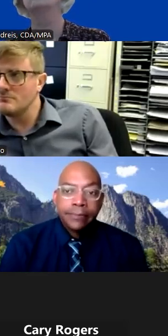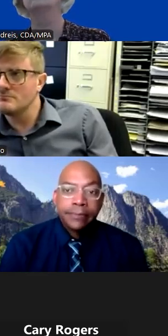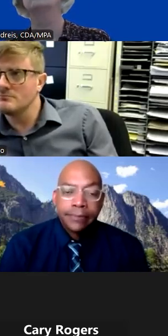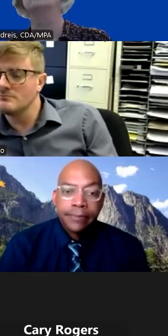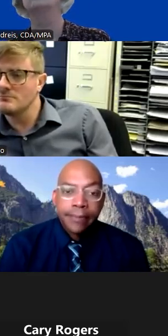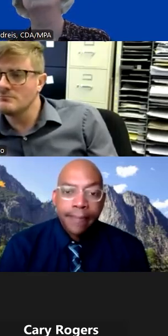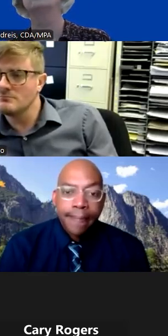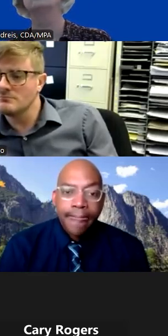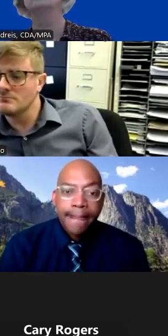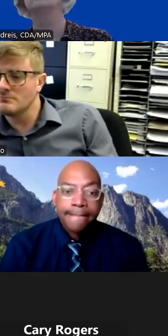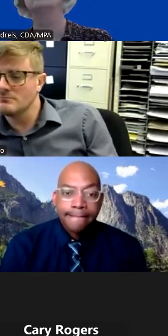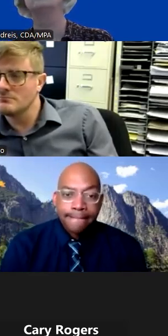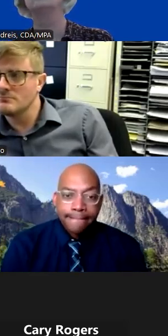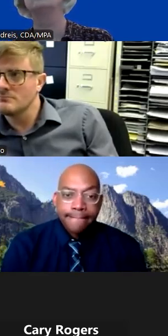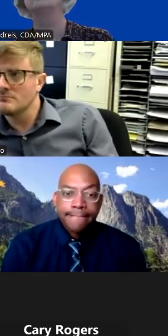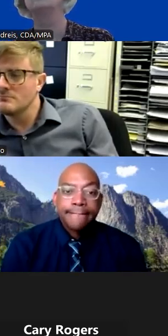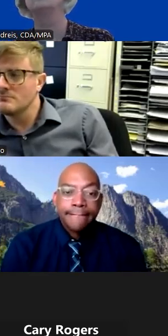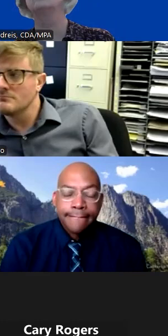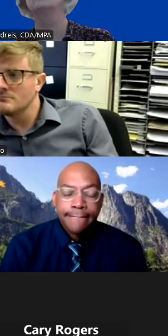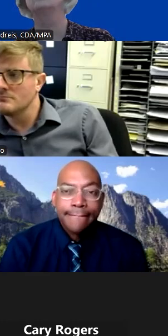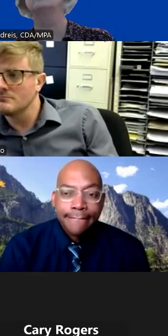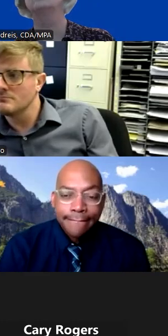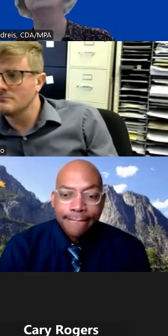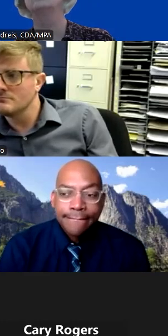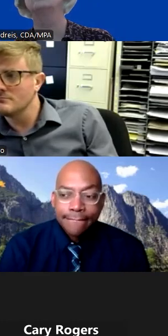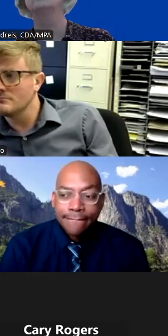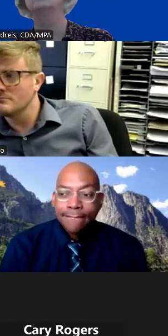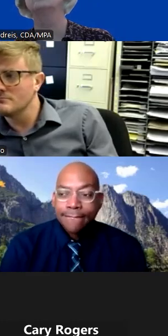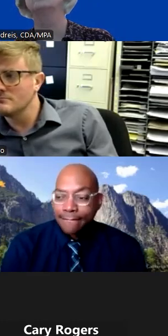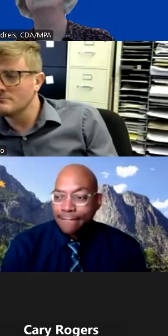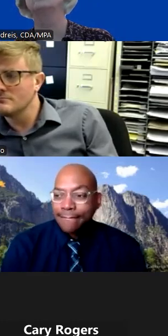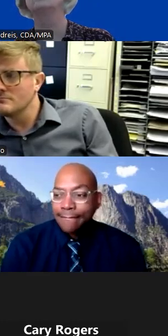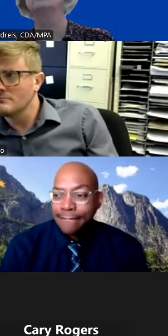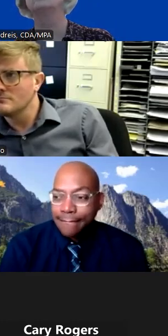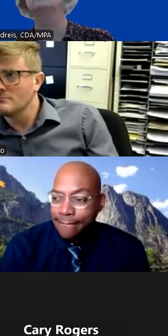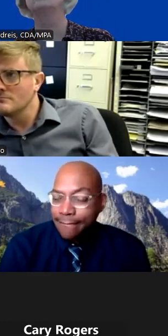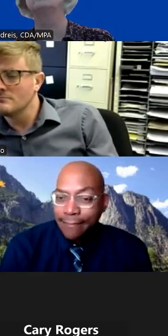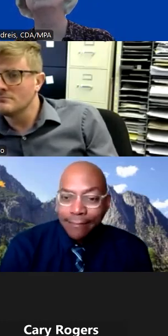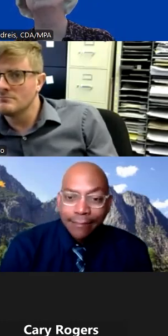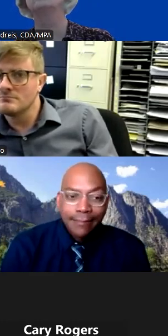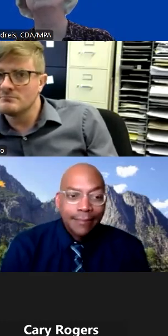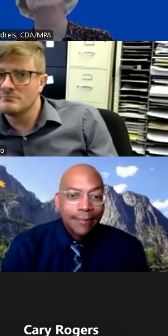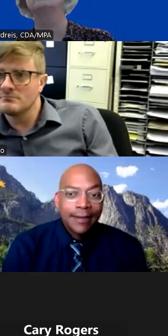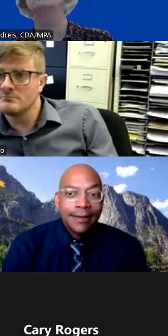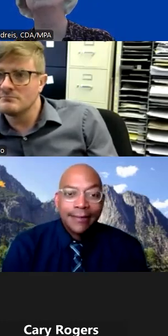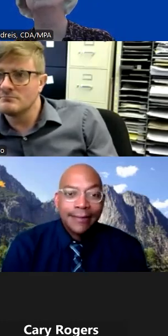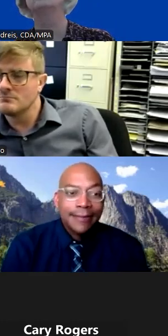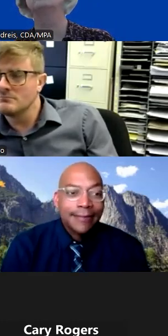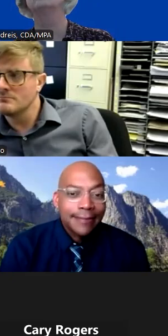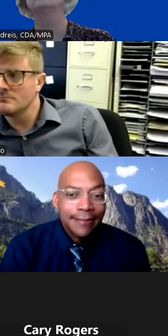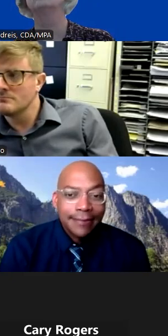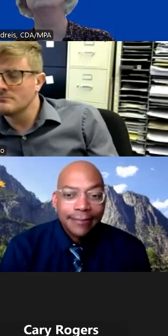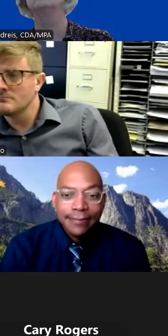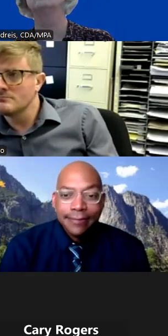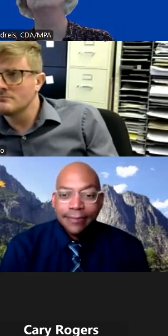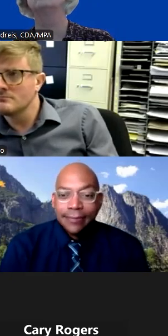to receiving. So yeah, absolutely trying to put those parameters in place. And I really appreciate the